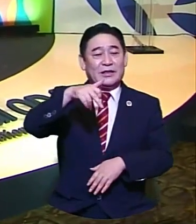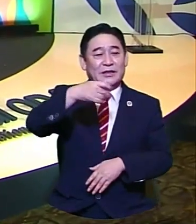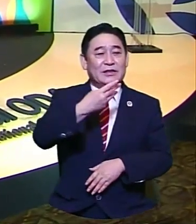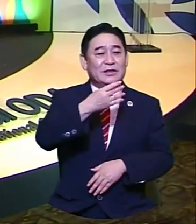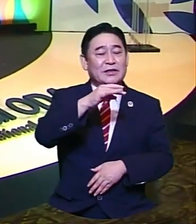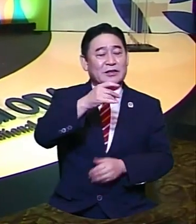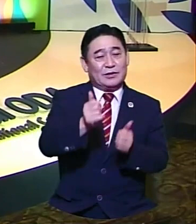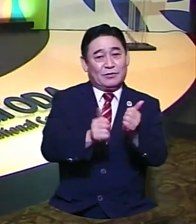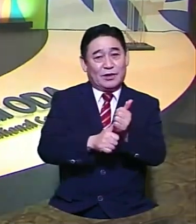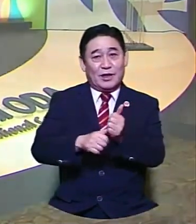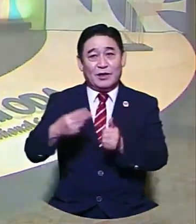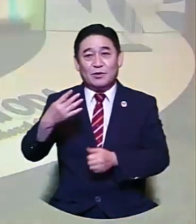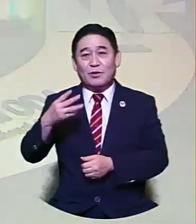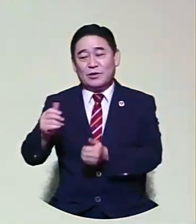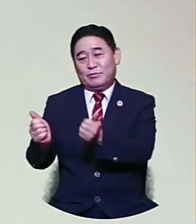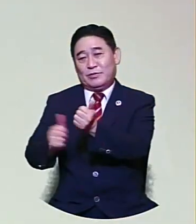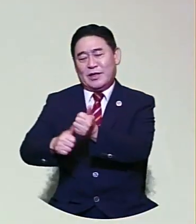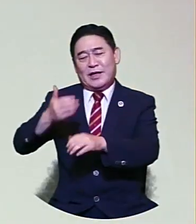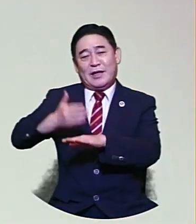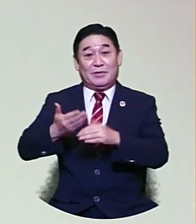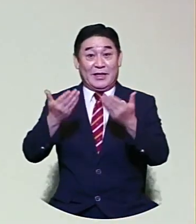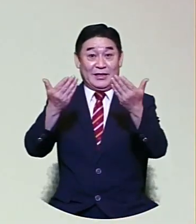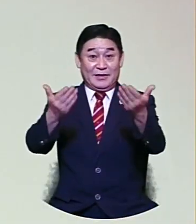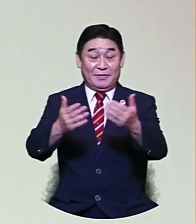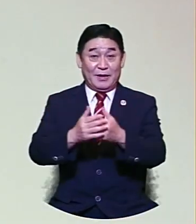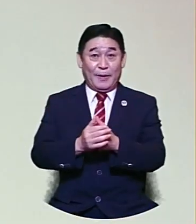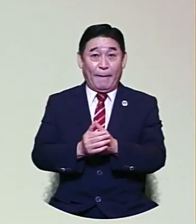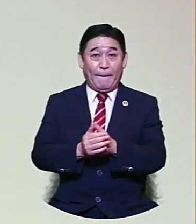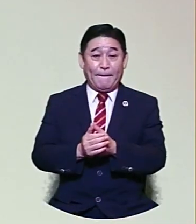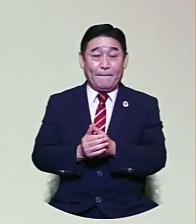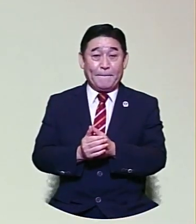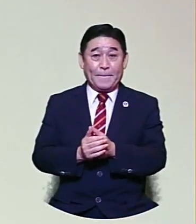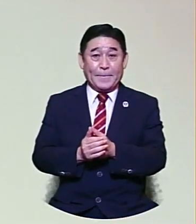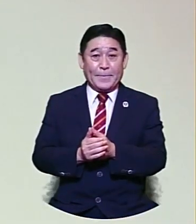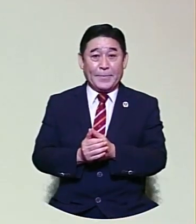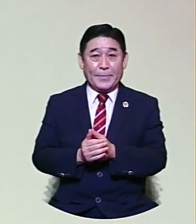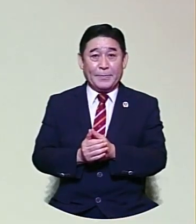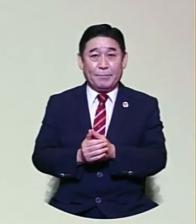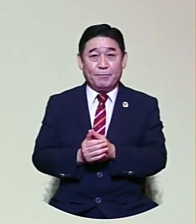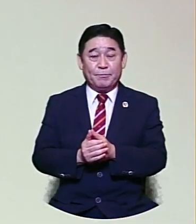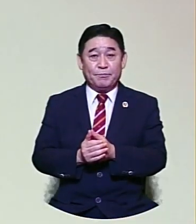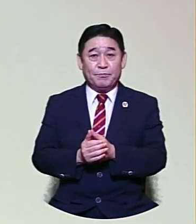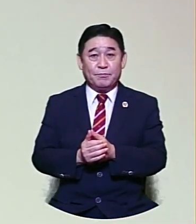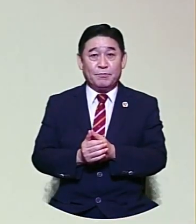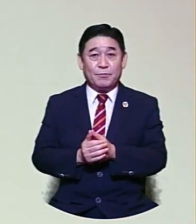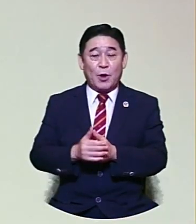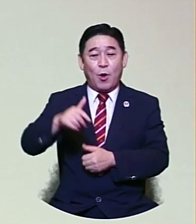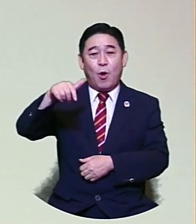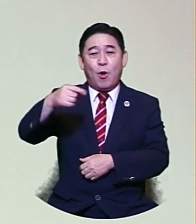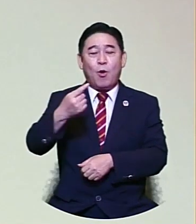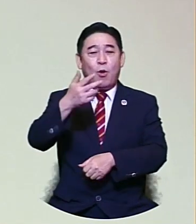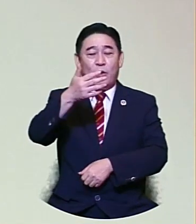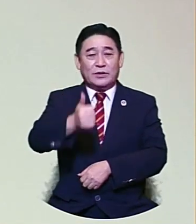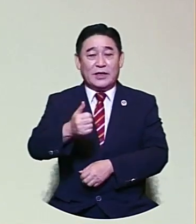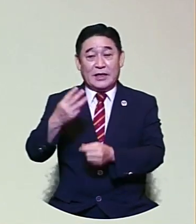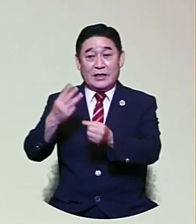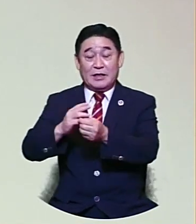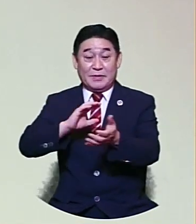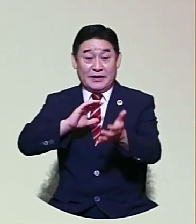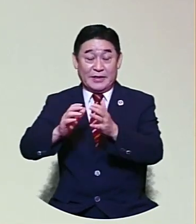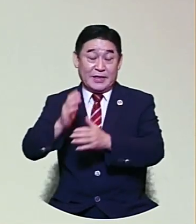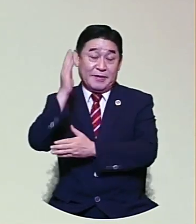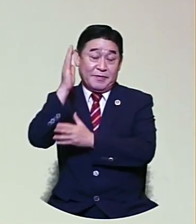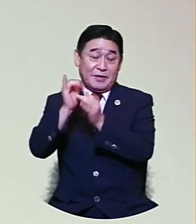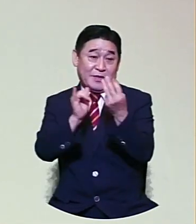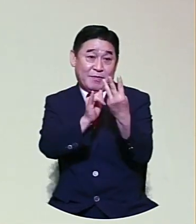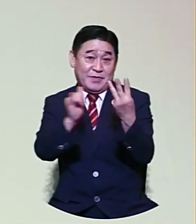you. On behalf of everyone, I would like to thank Mr. Ko and speakers of session 3. Also, I would